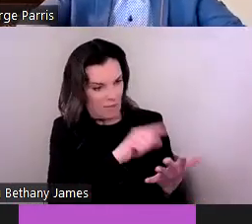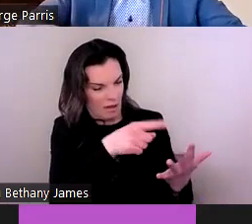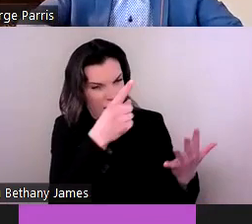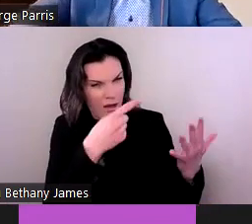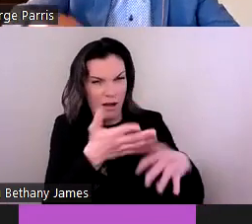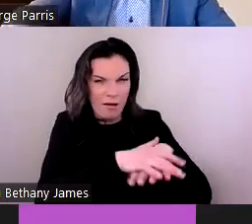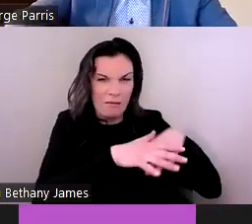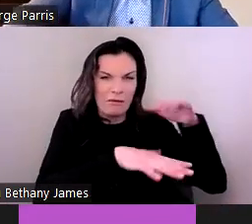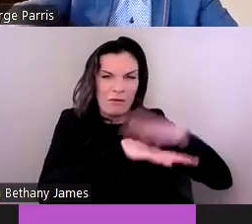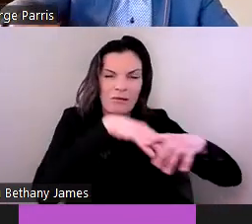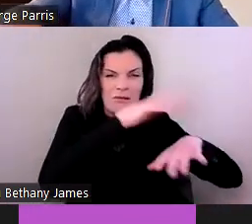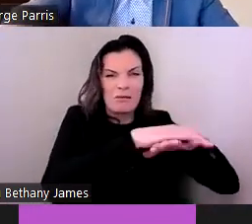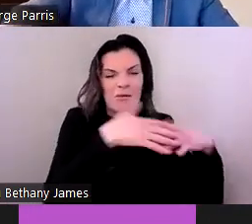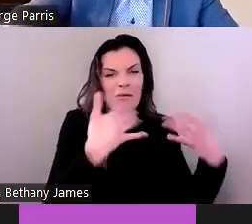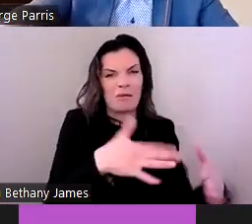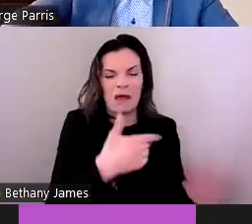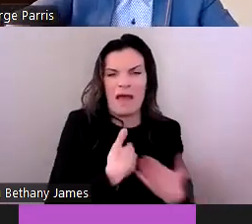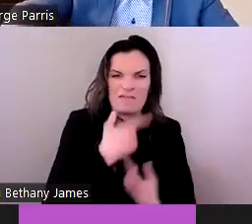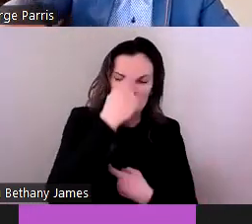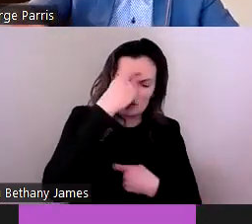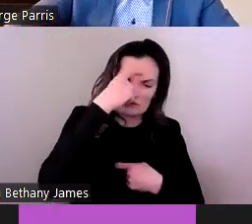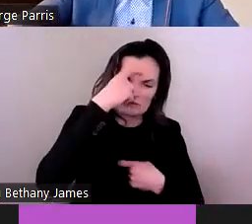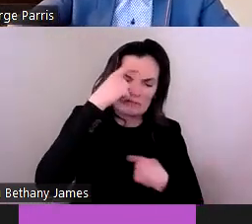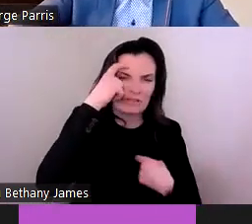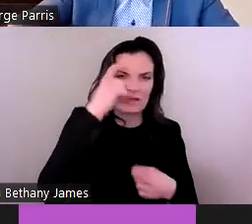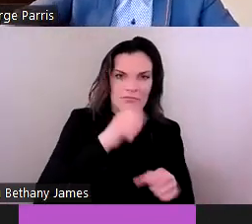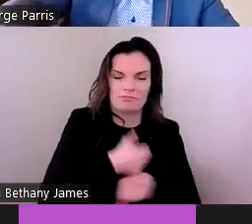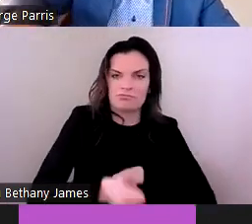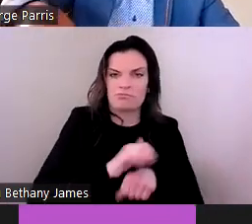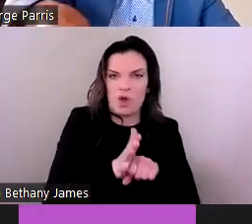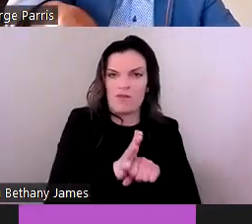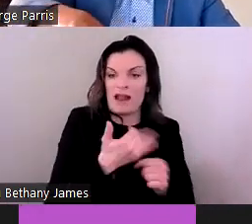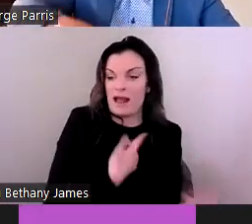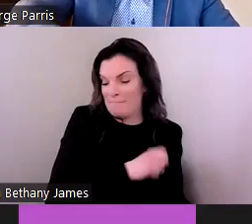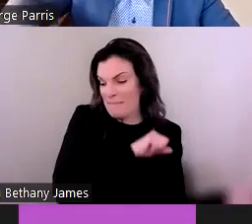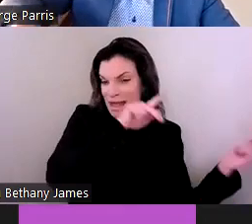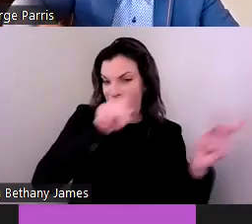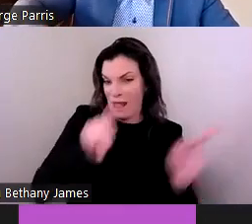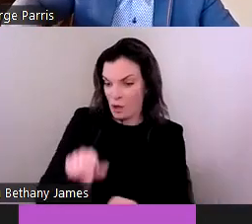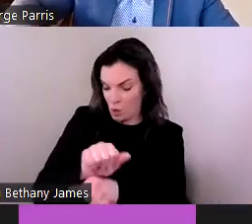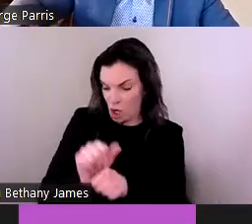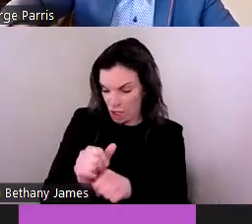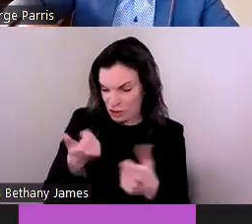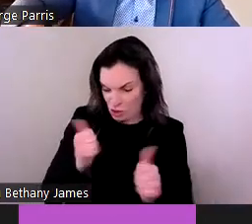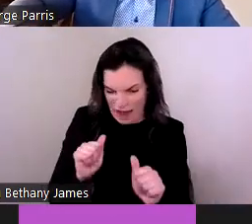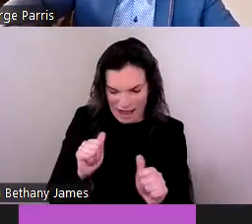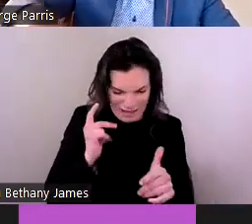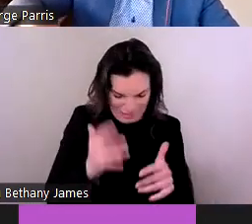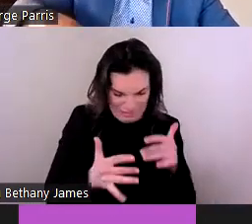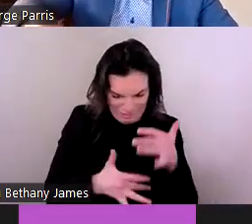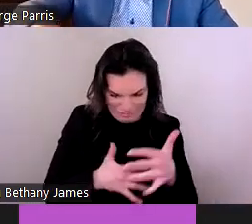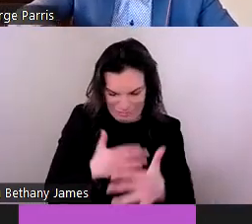with trauma and still trying to work effectively in an already trauma,